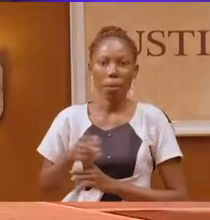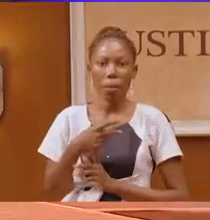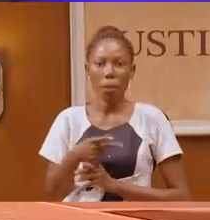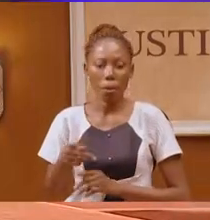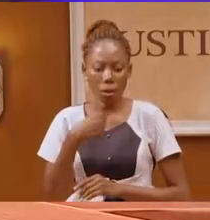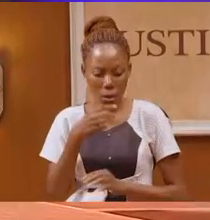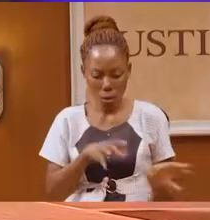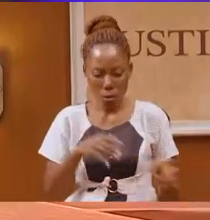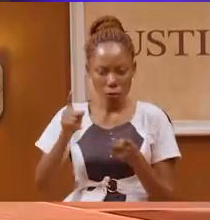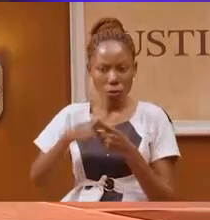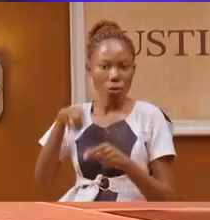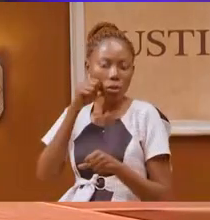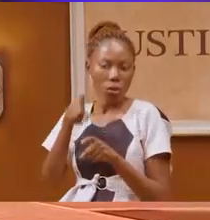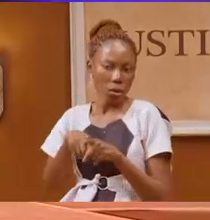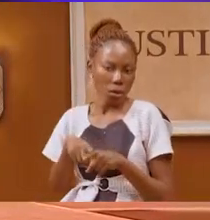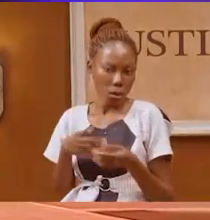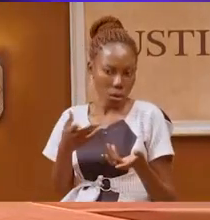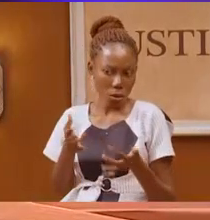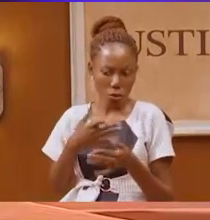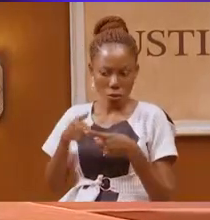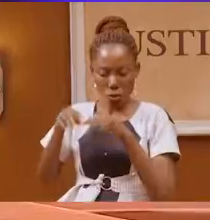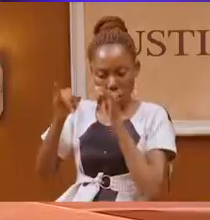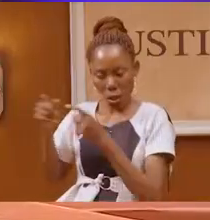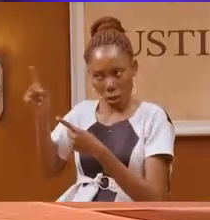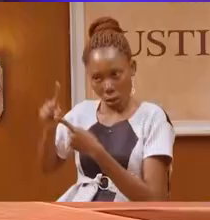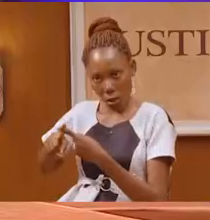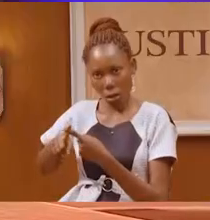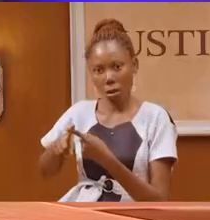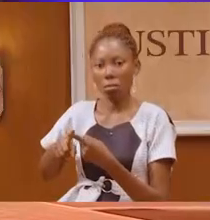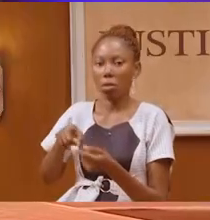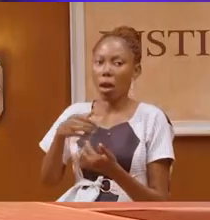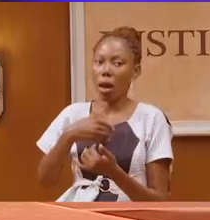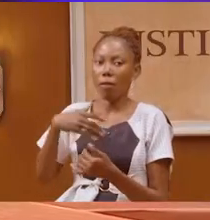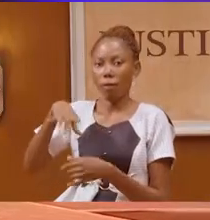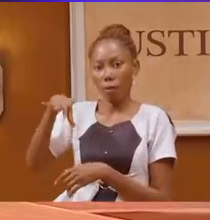place. That's where she will stay until we get a house. I agreed.